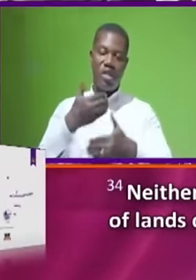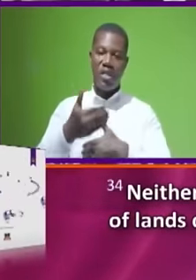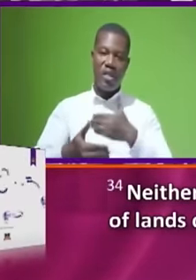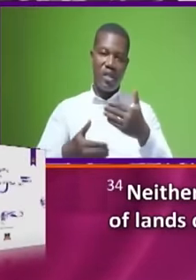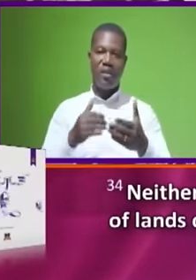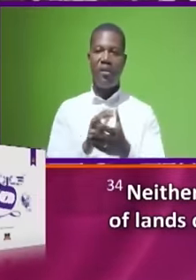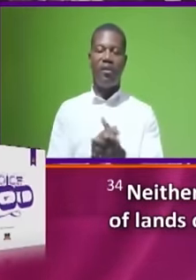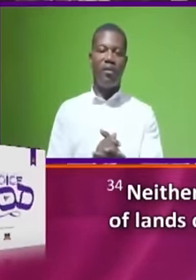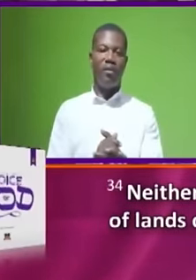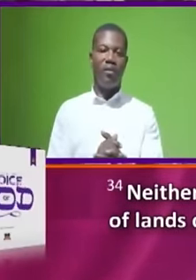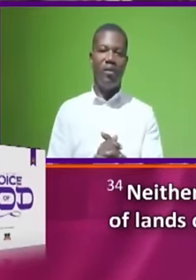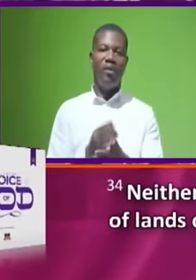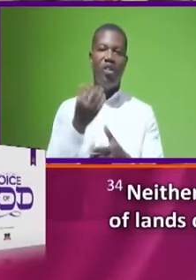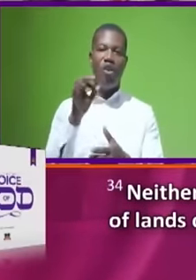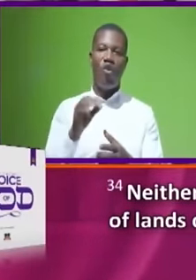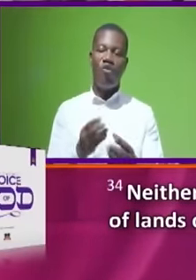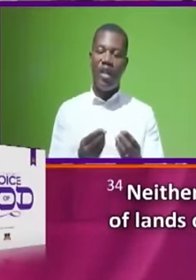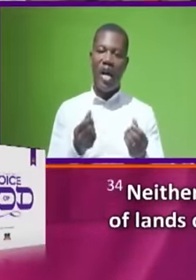For as many as were possessors